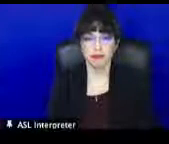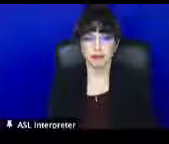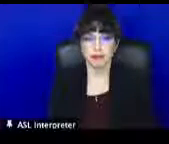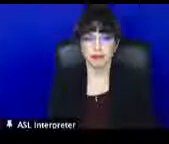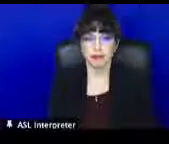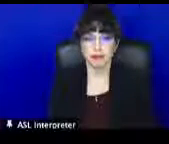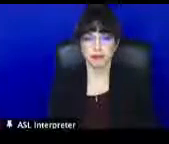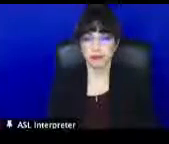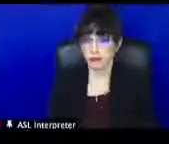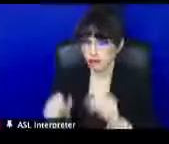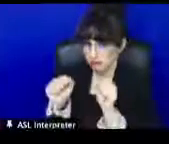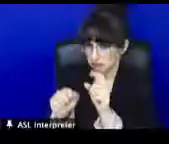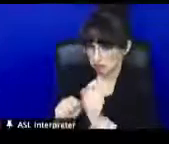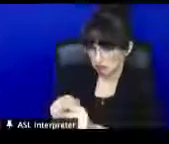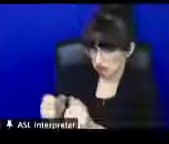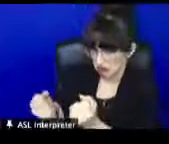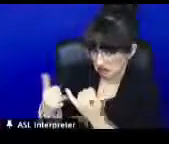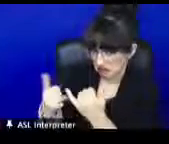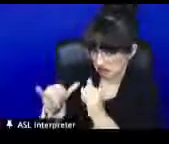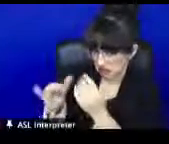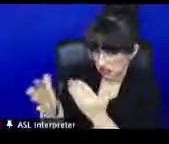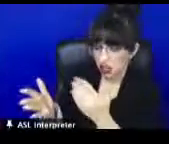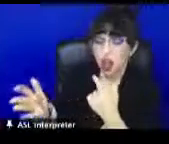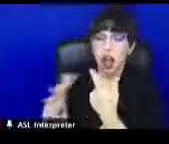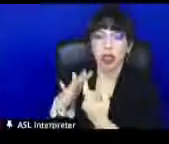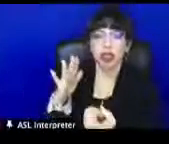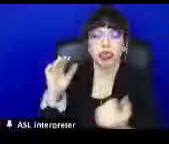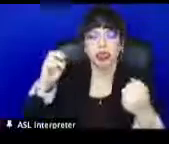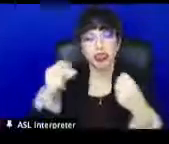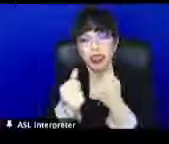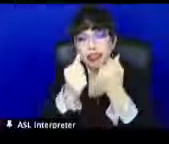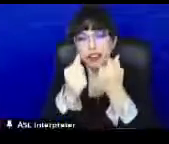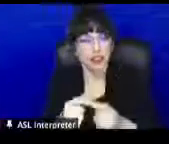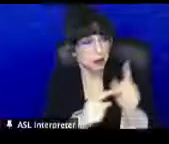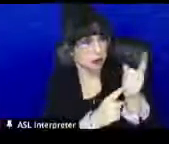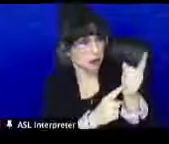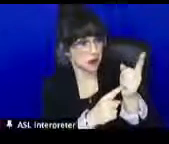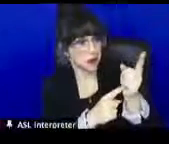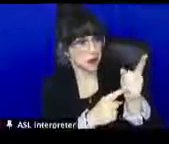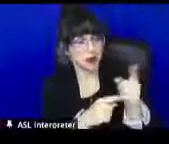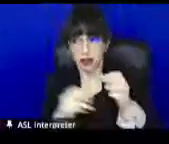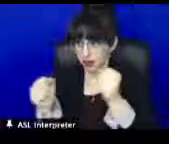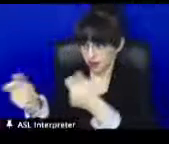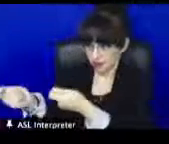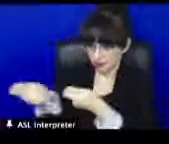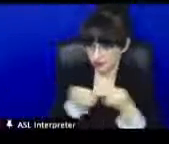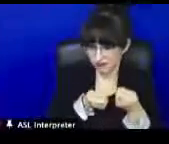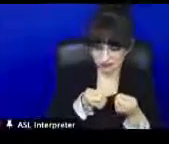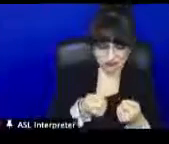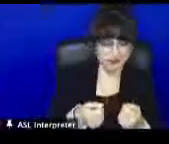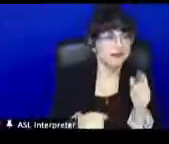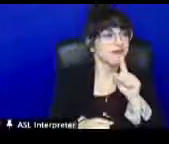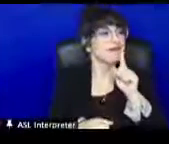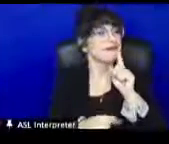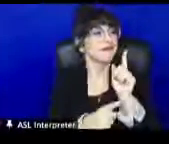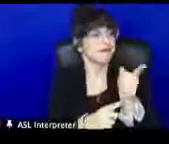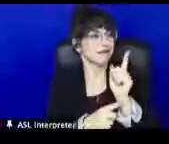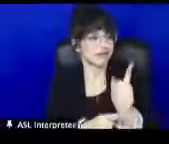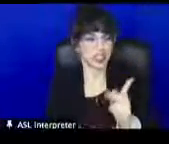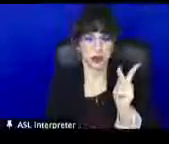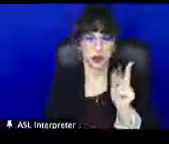Can we, are you still there? Oh, we just lost her. Just a moment, Chair. Can we bring her back? Yes, just a moment.